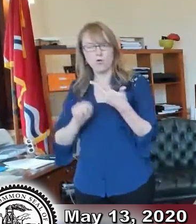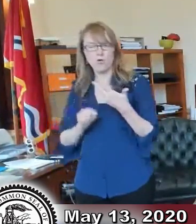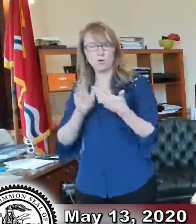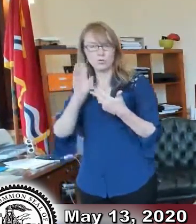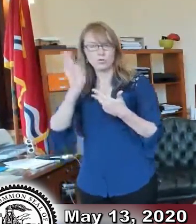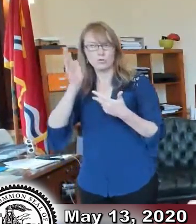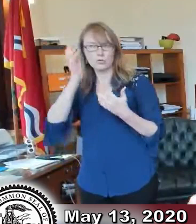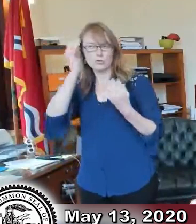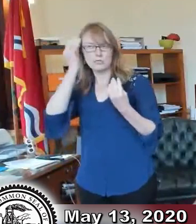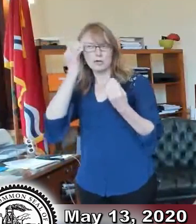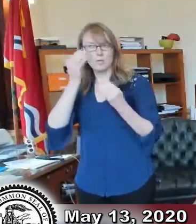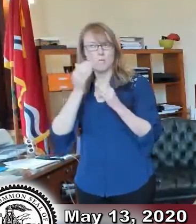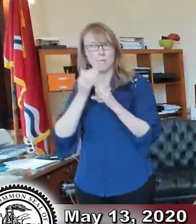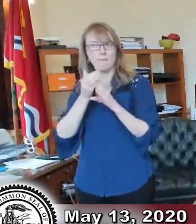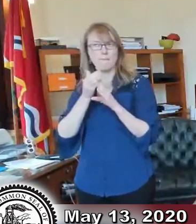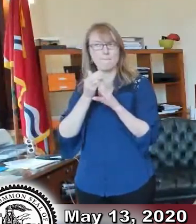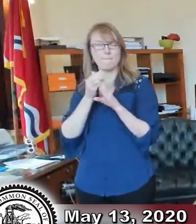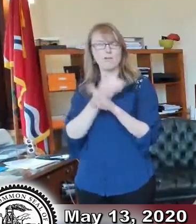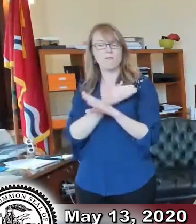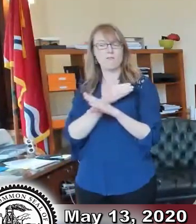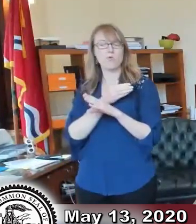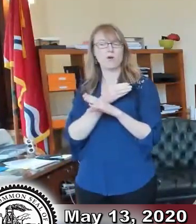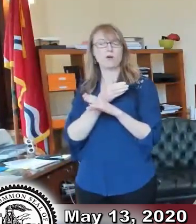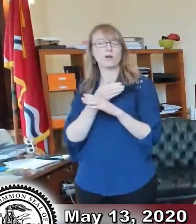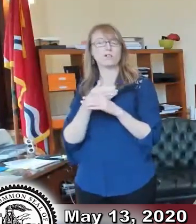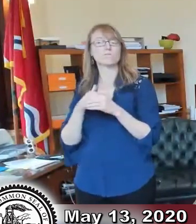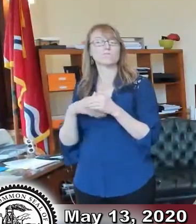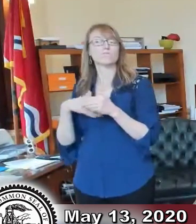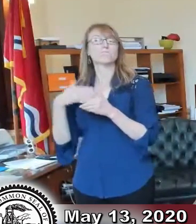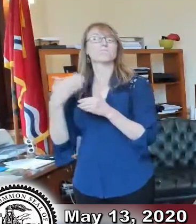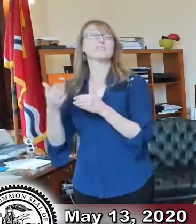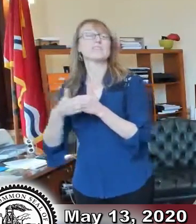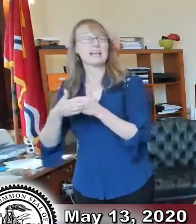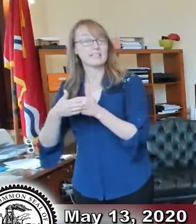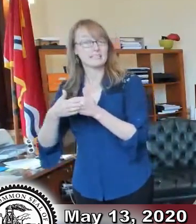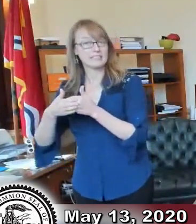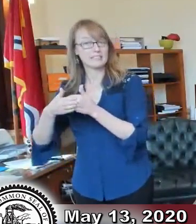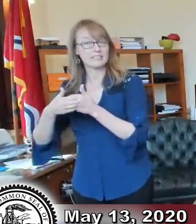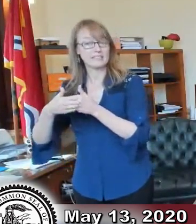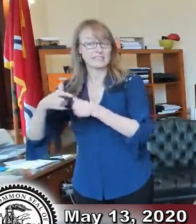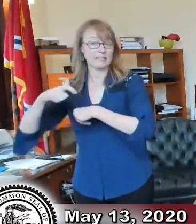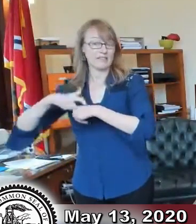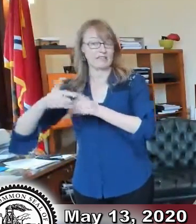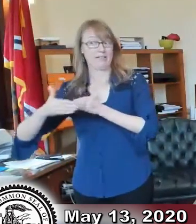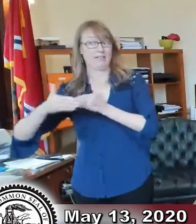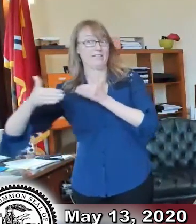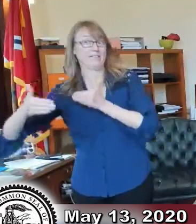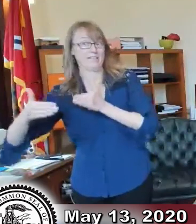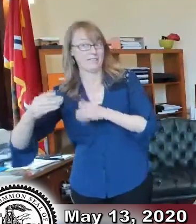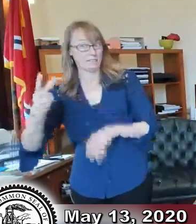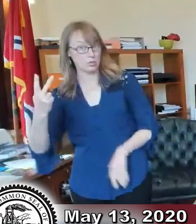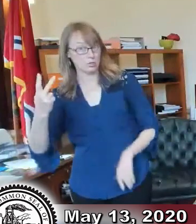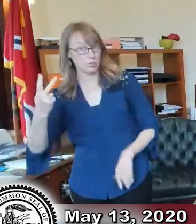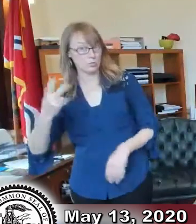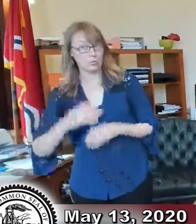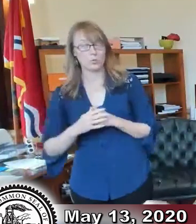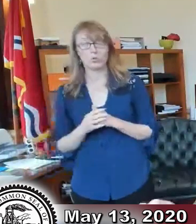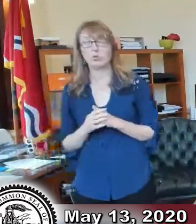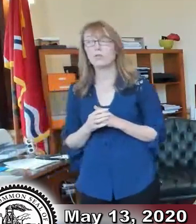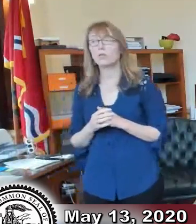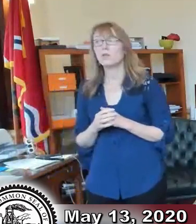we may be doing this just a little bit at a time. It might not be literally a phase 2. It might be, okay,